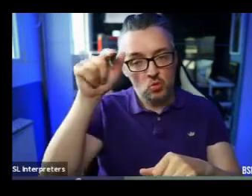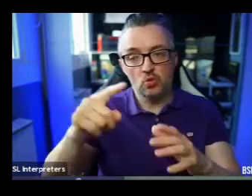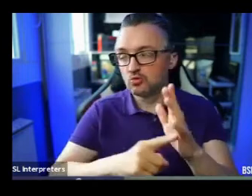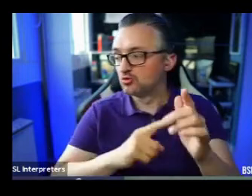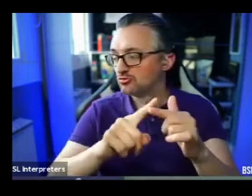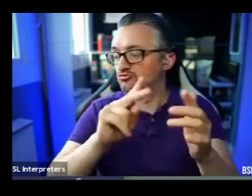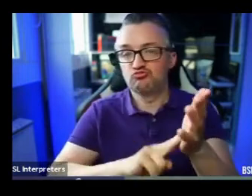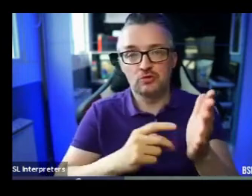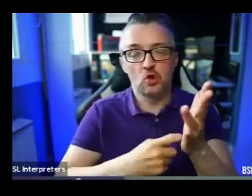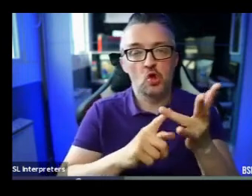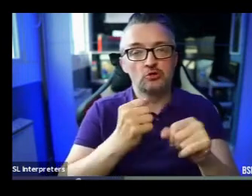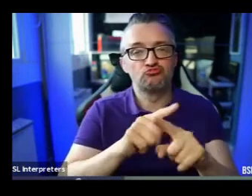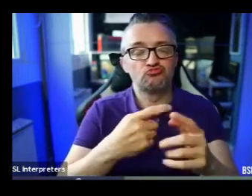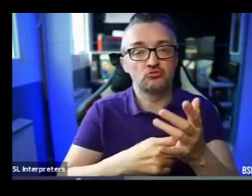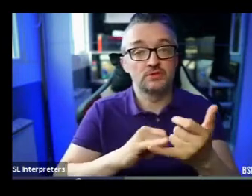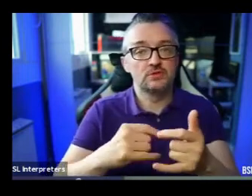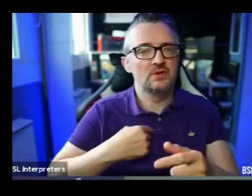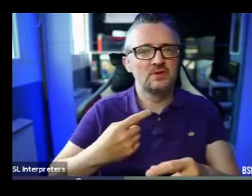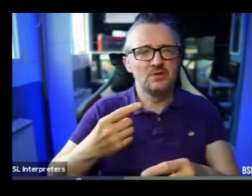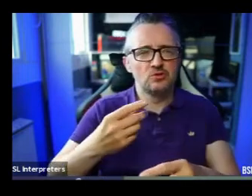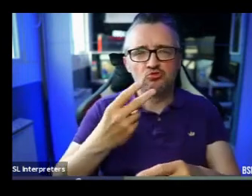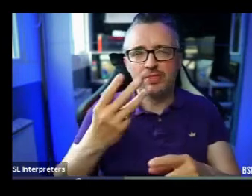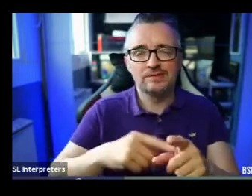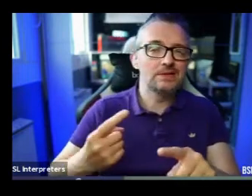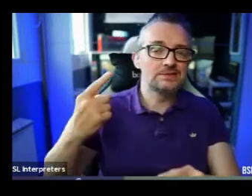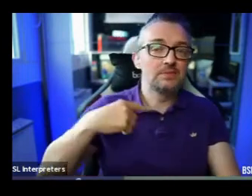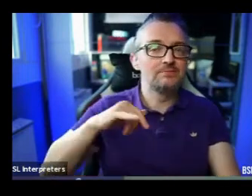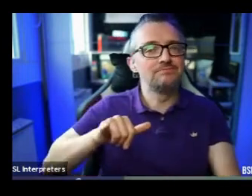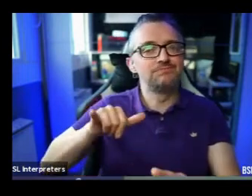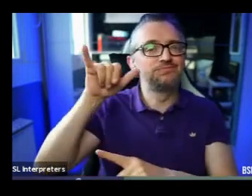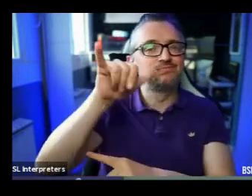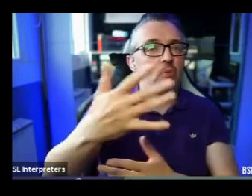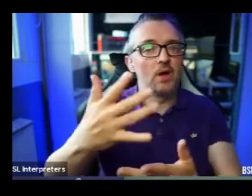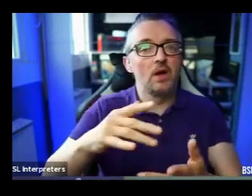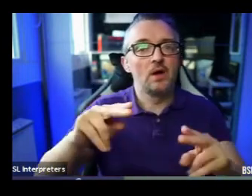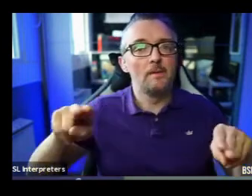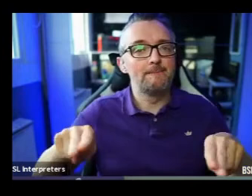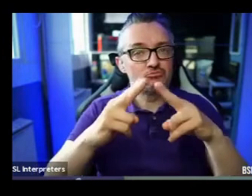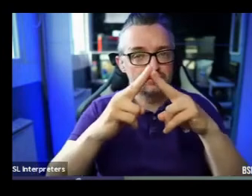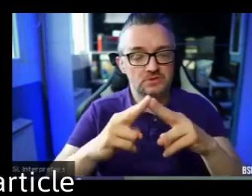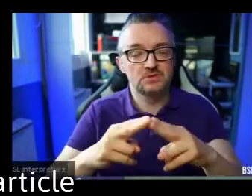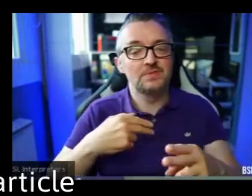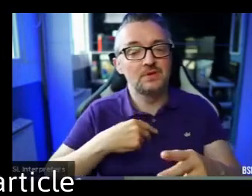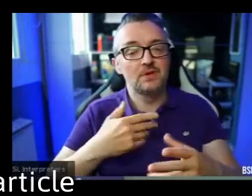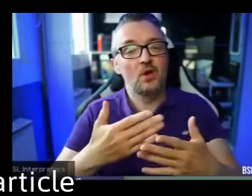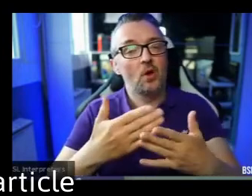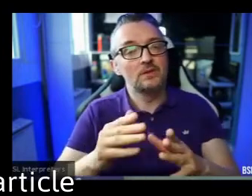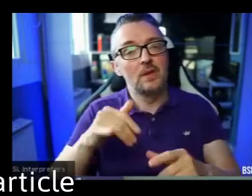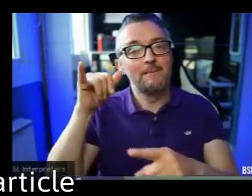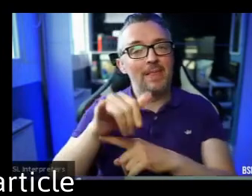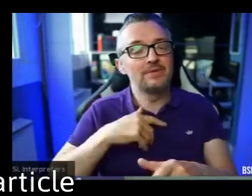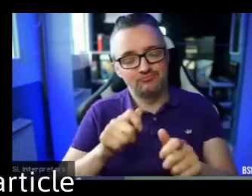You may know Jen Rogers. I was flying to Paris some years ago to give a plenary talk. And on the